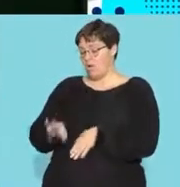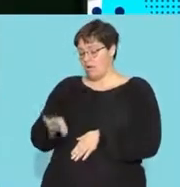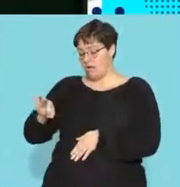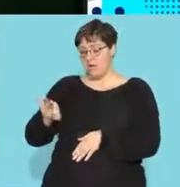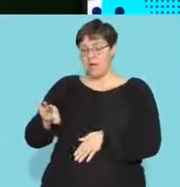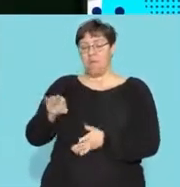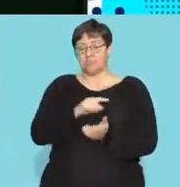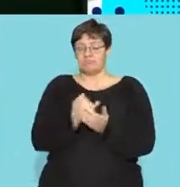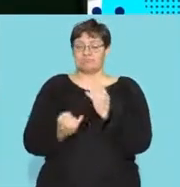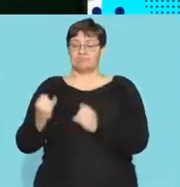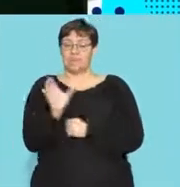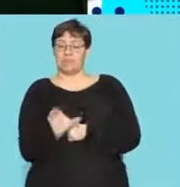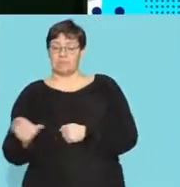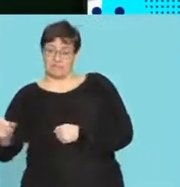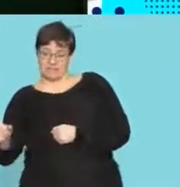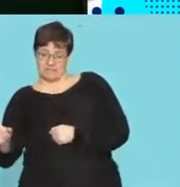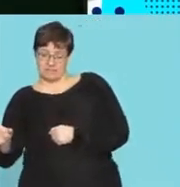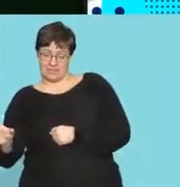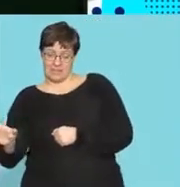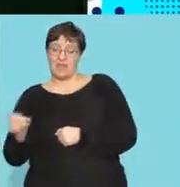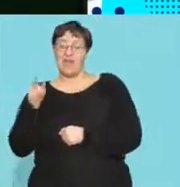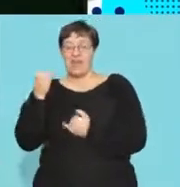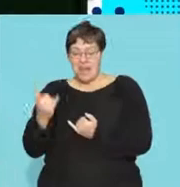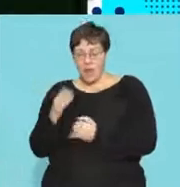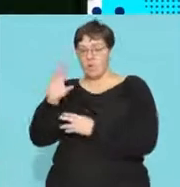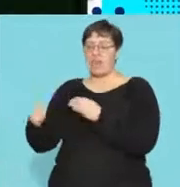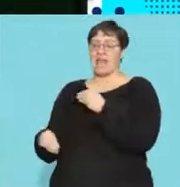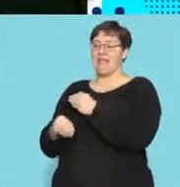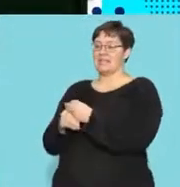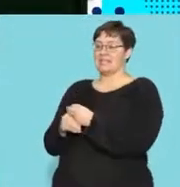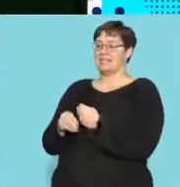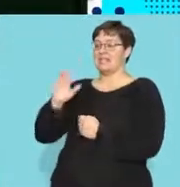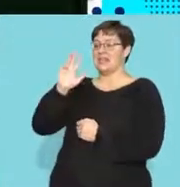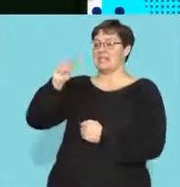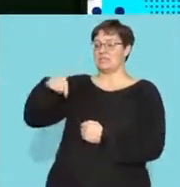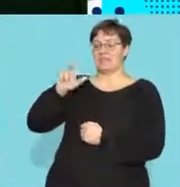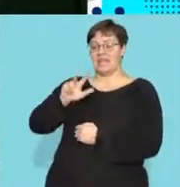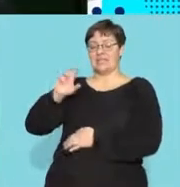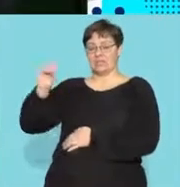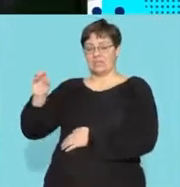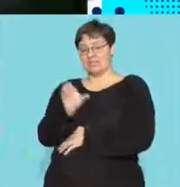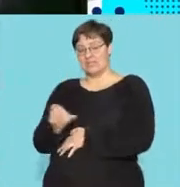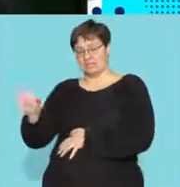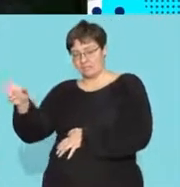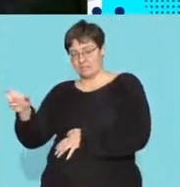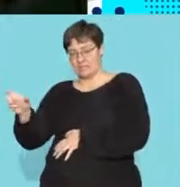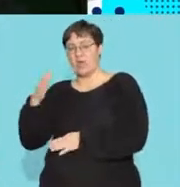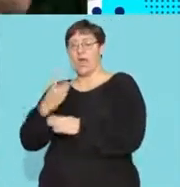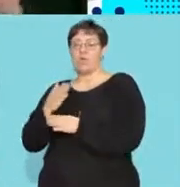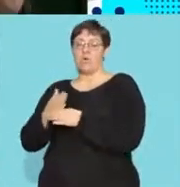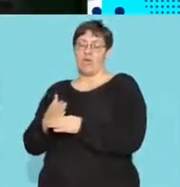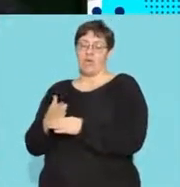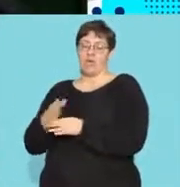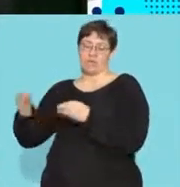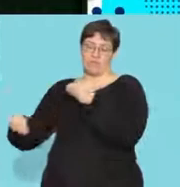expense. In that case, you would then add the 9,800 to your employer's contribution. The effect